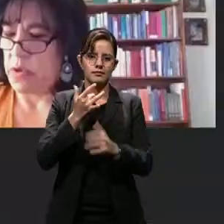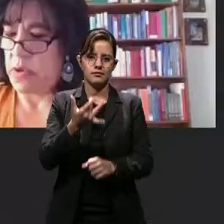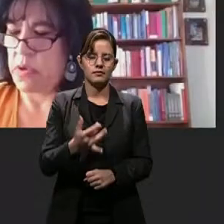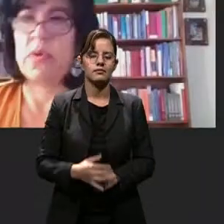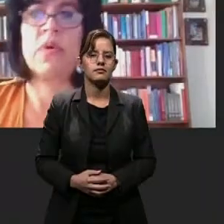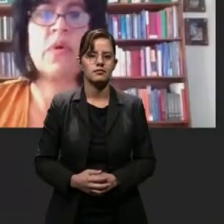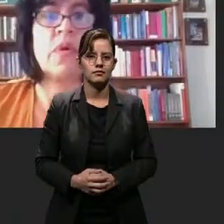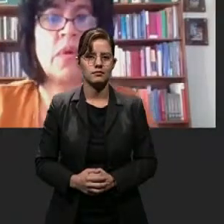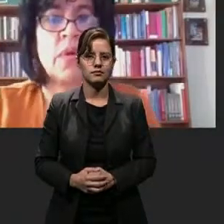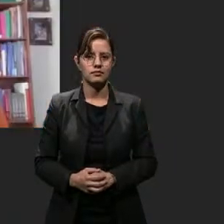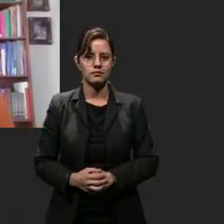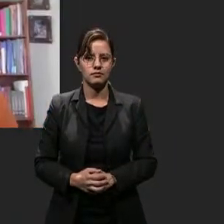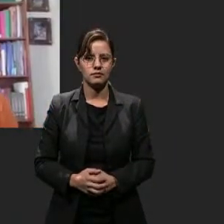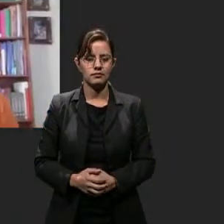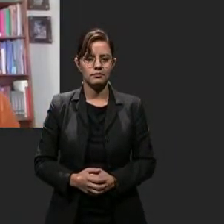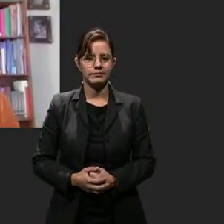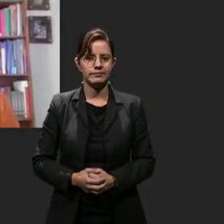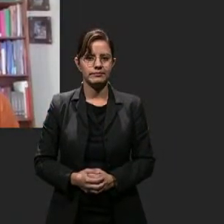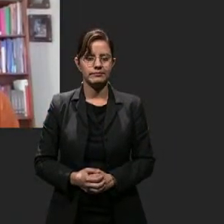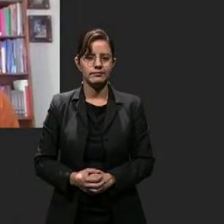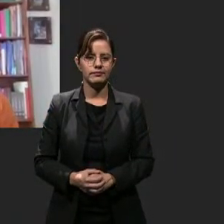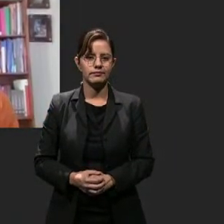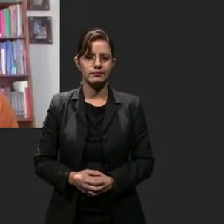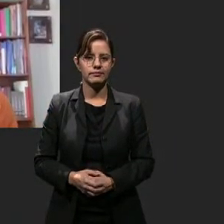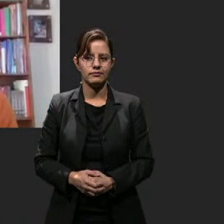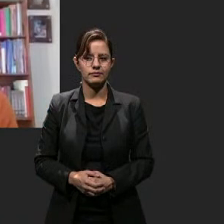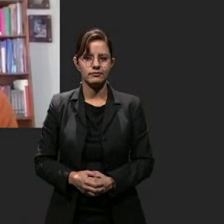progress and not a backsliding. Thank you very much.